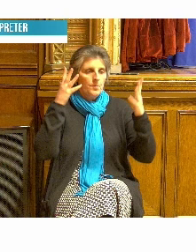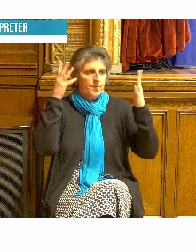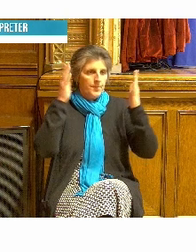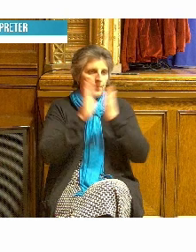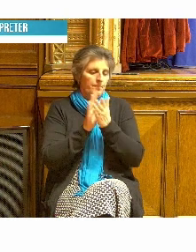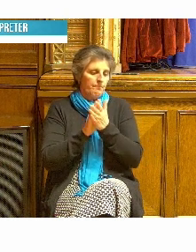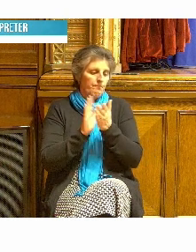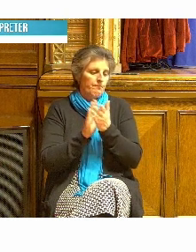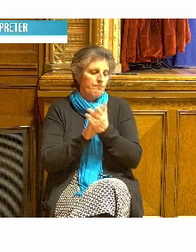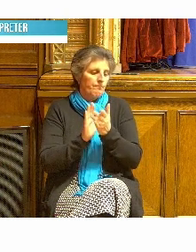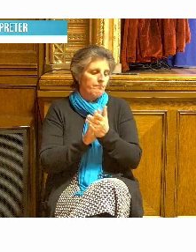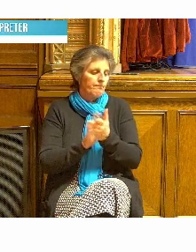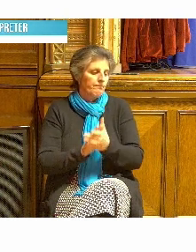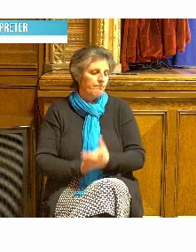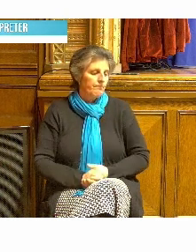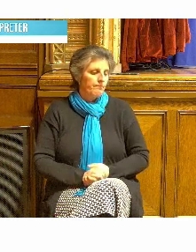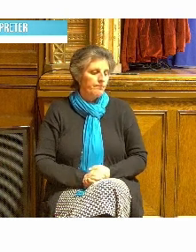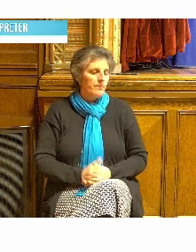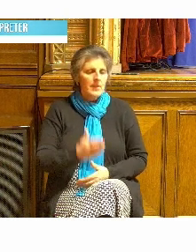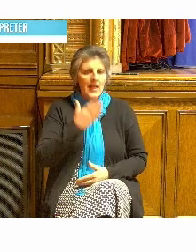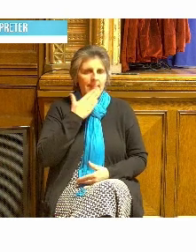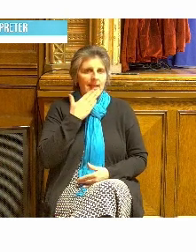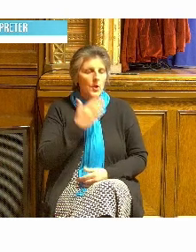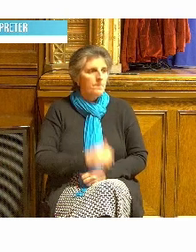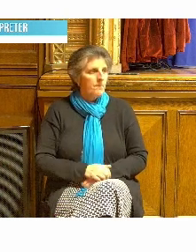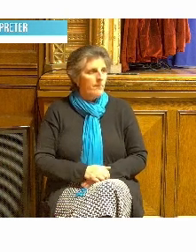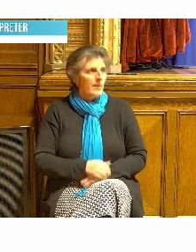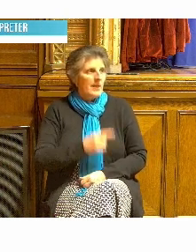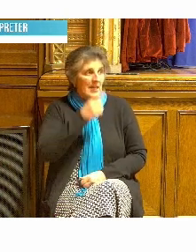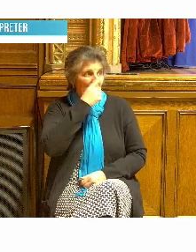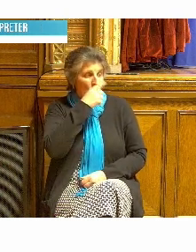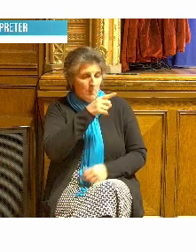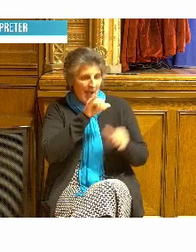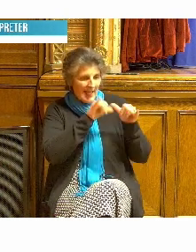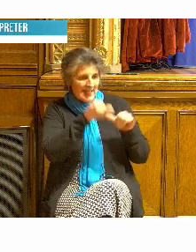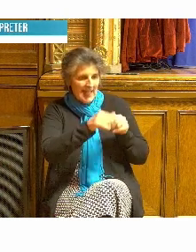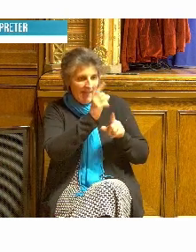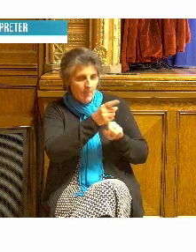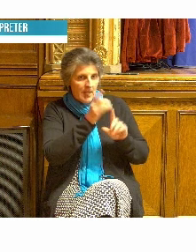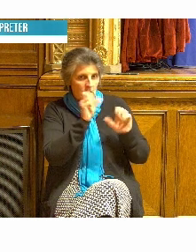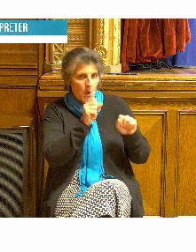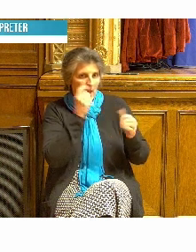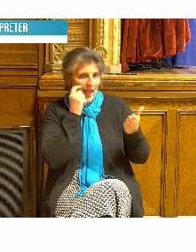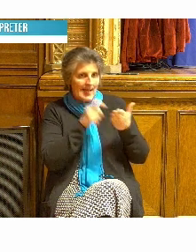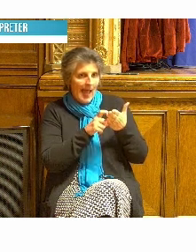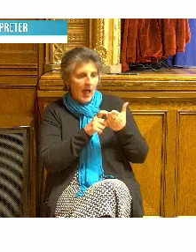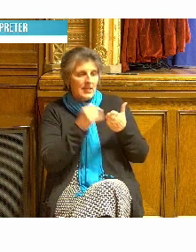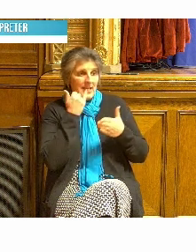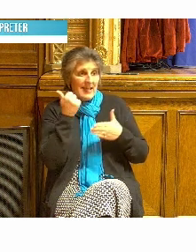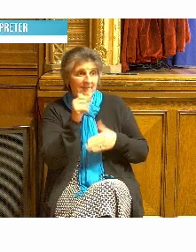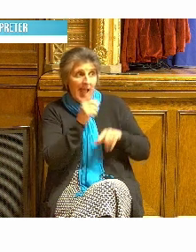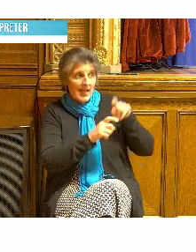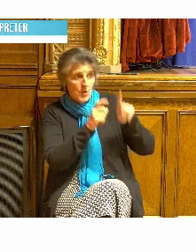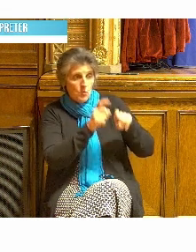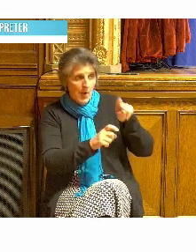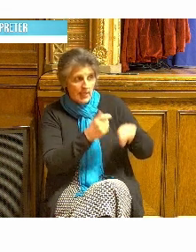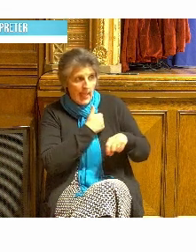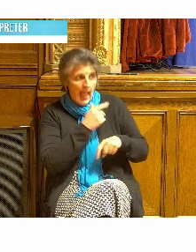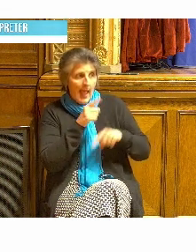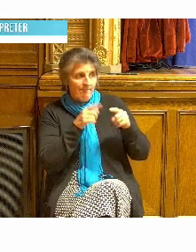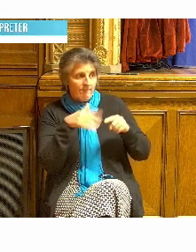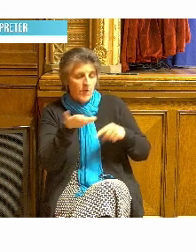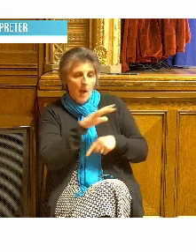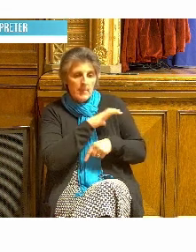you. Thank you. If our local history can just stay for a minute, just so we can acknowledge if there are any questions from